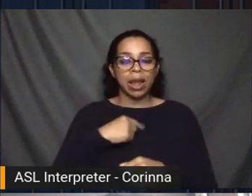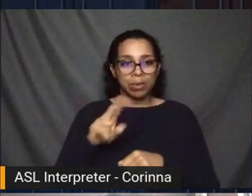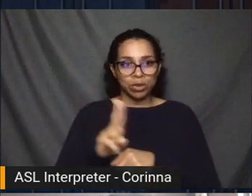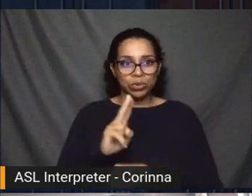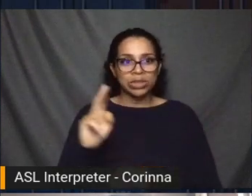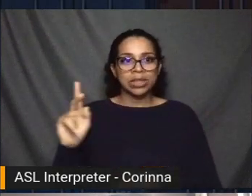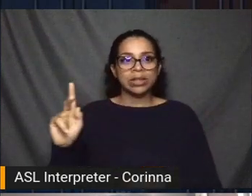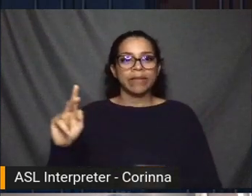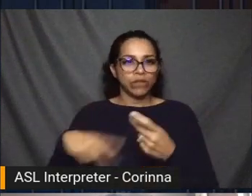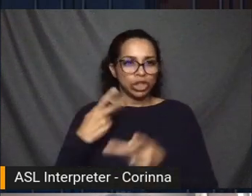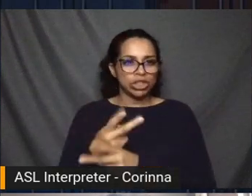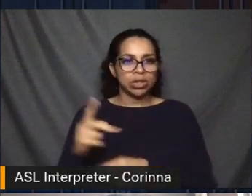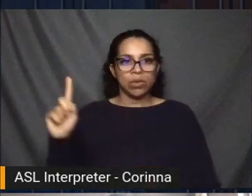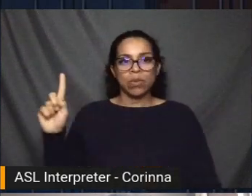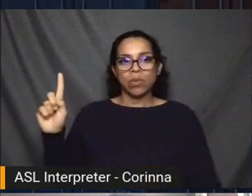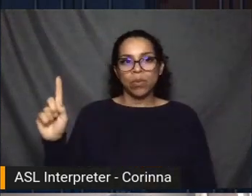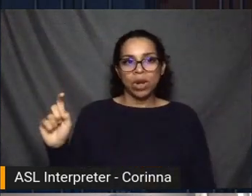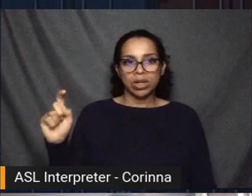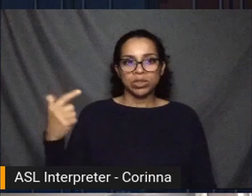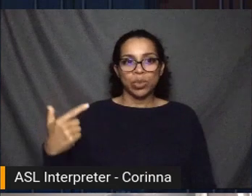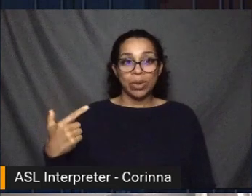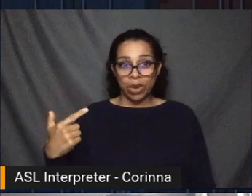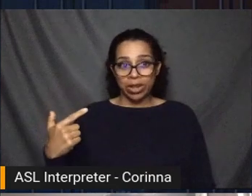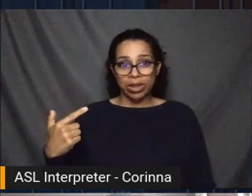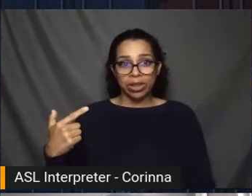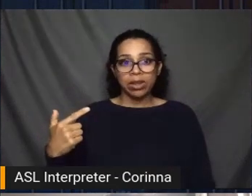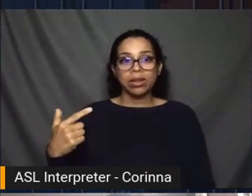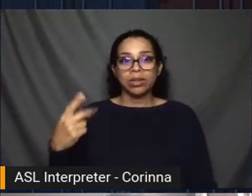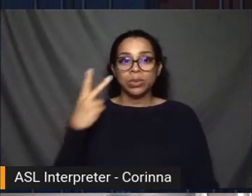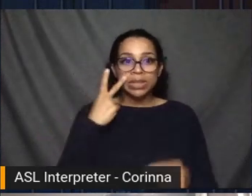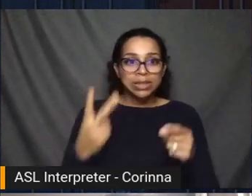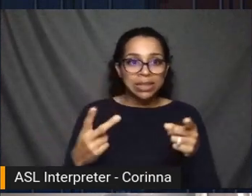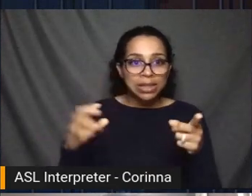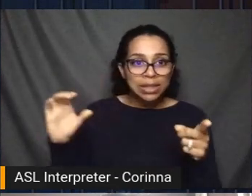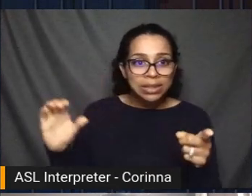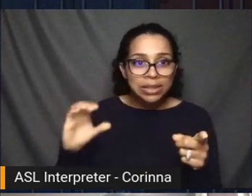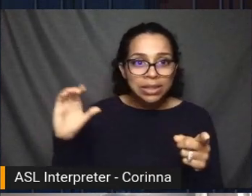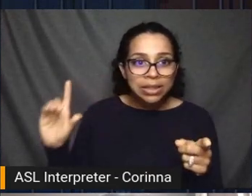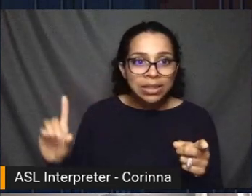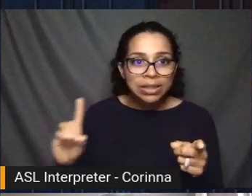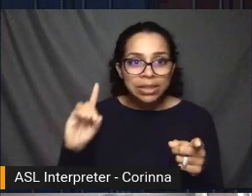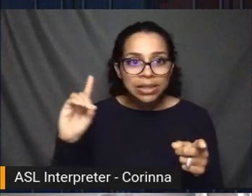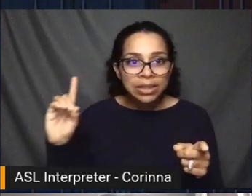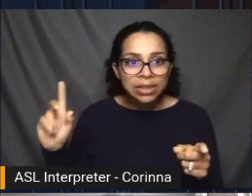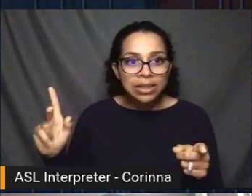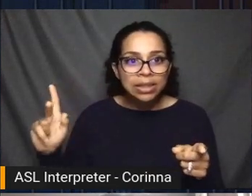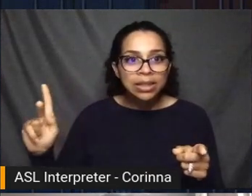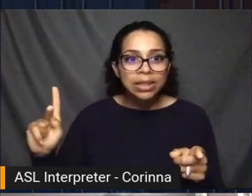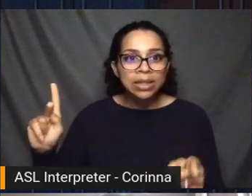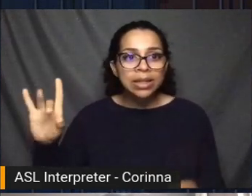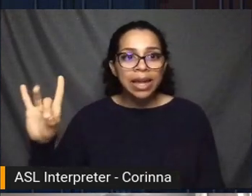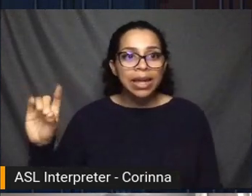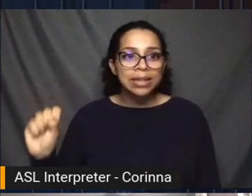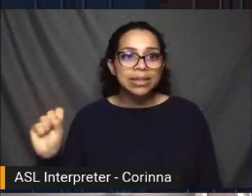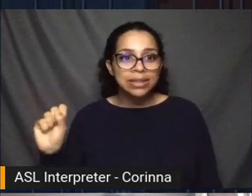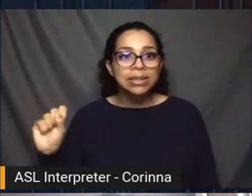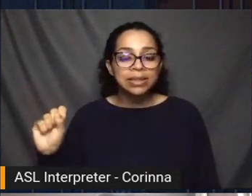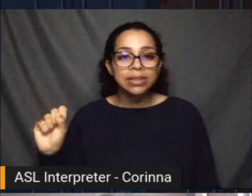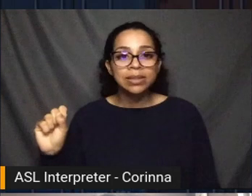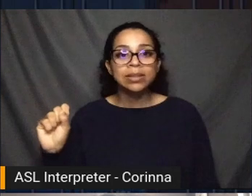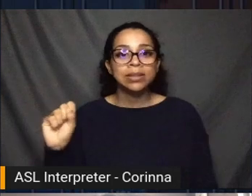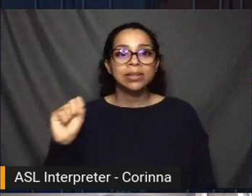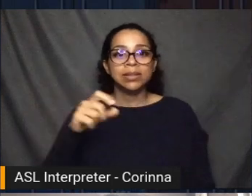version 121. Okay, so we can see that in the cdk8s configuration here, I am importing the